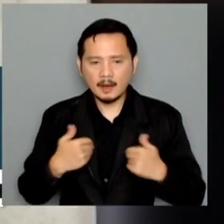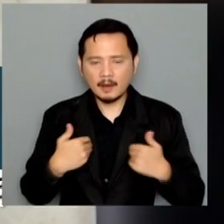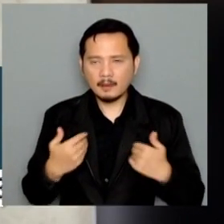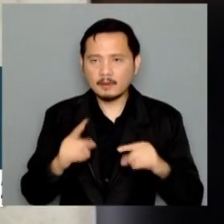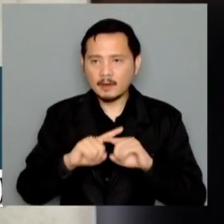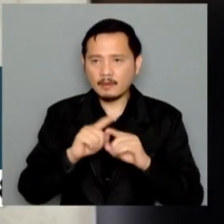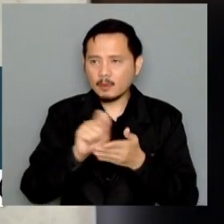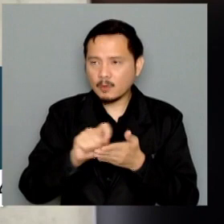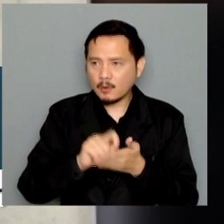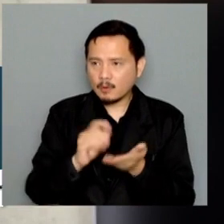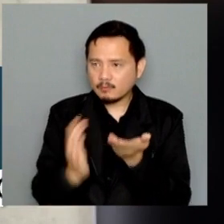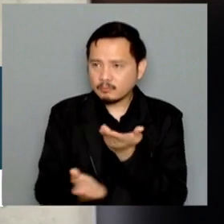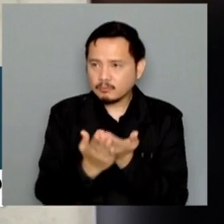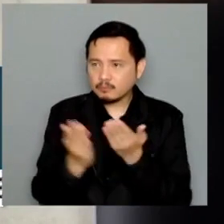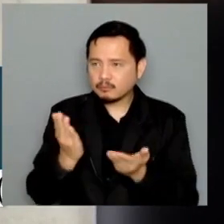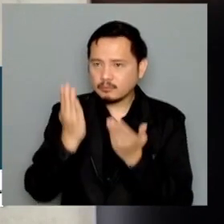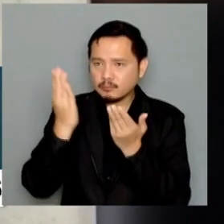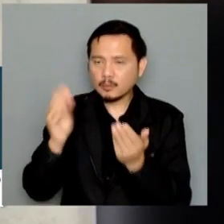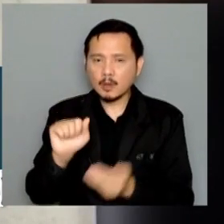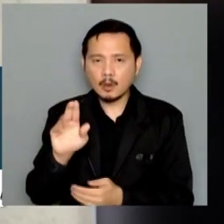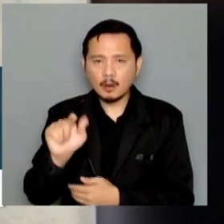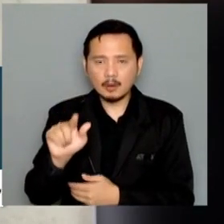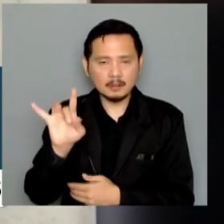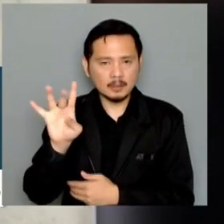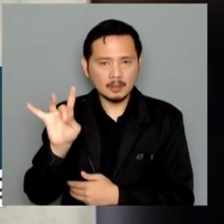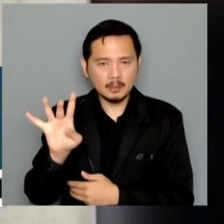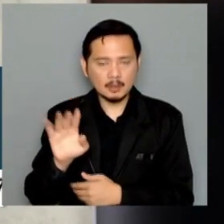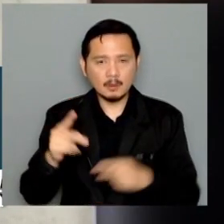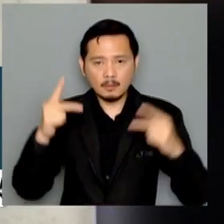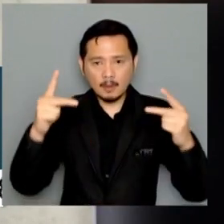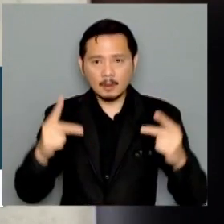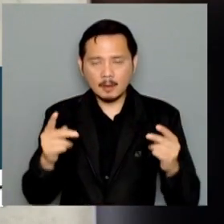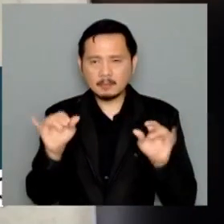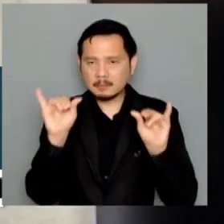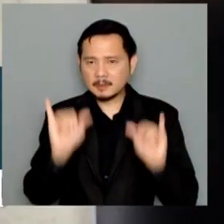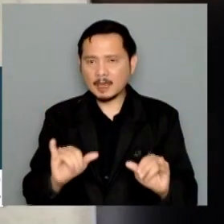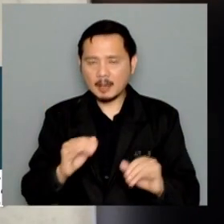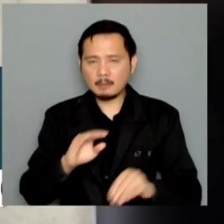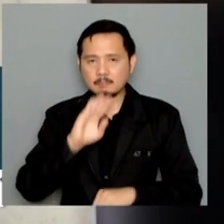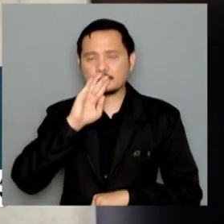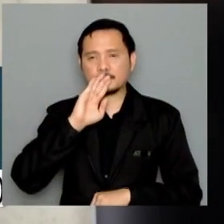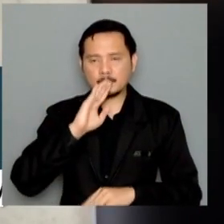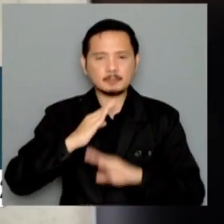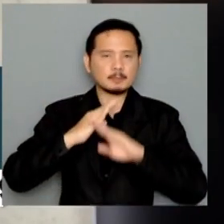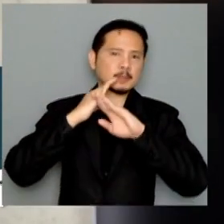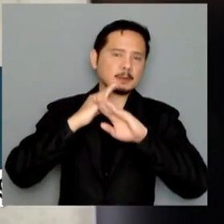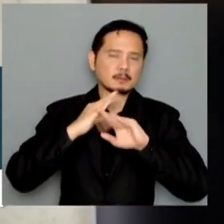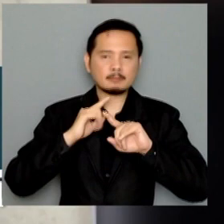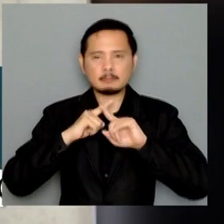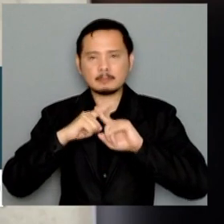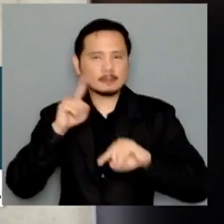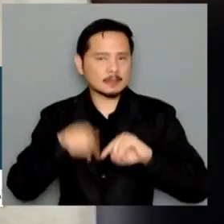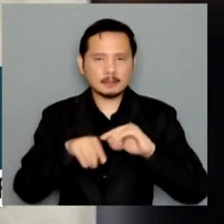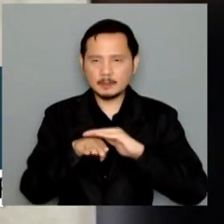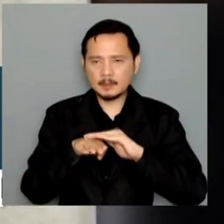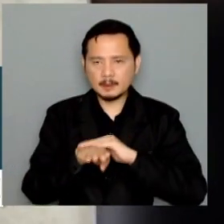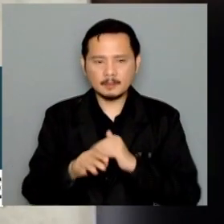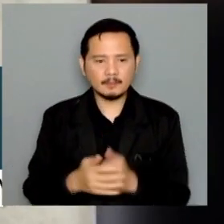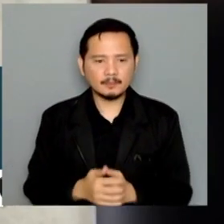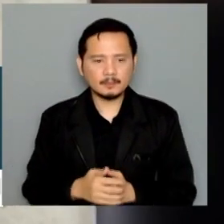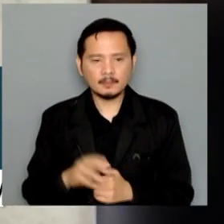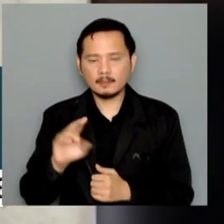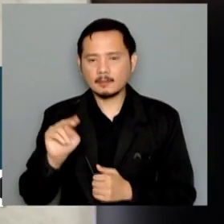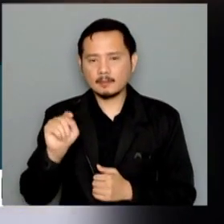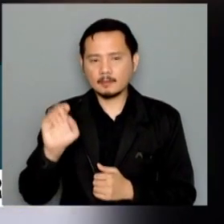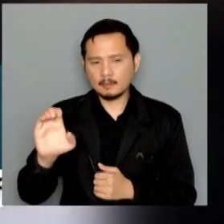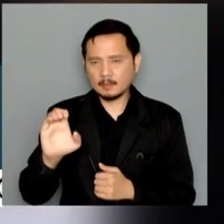injunction on the NTC on August 18, its website remains inaccessible to subscribers. The NTC blocked